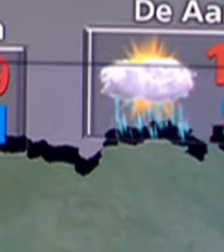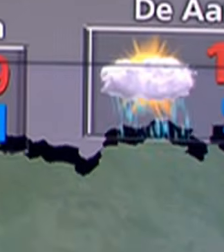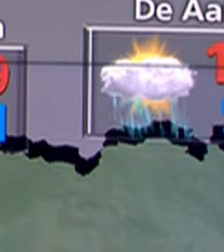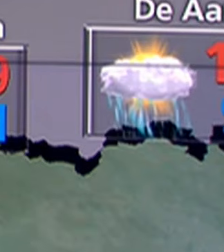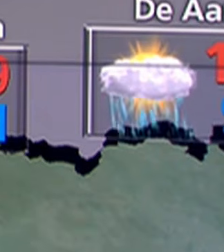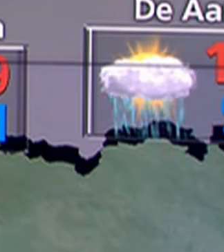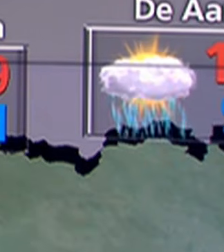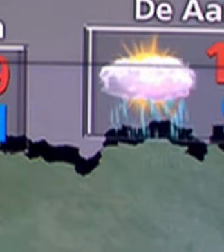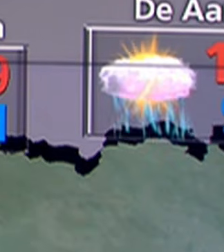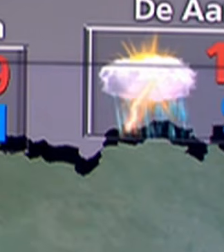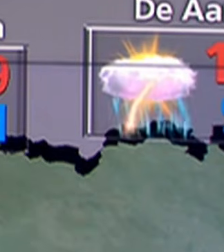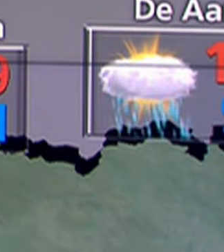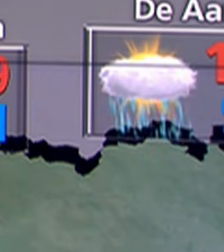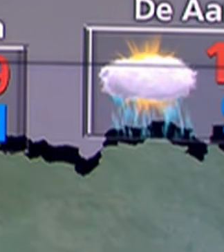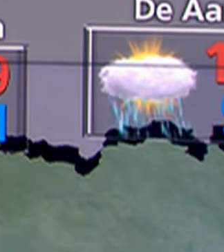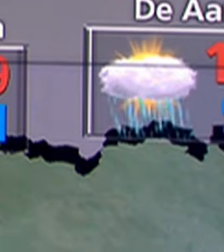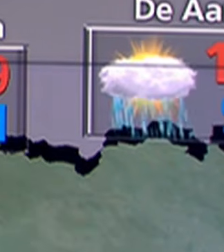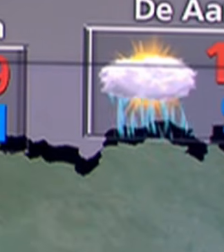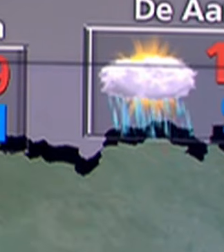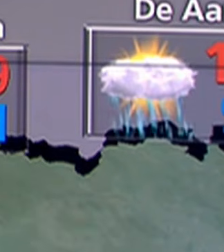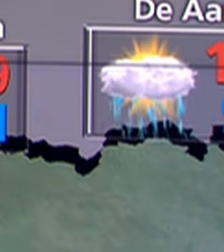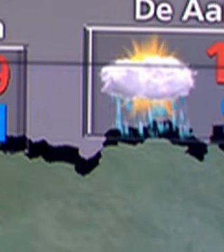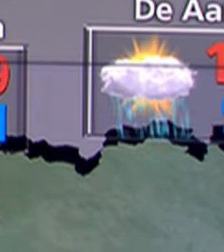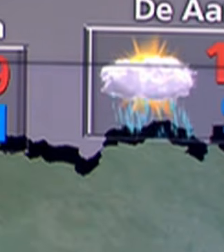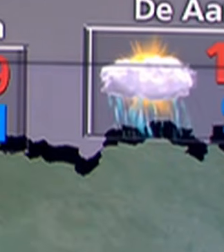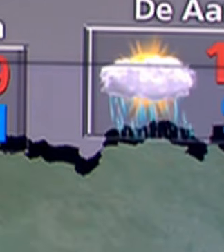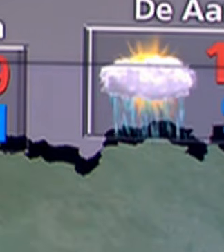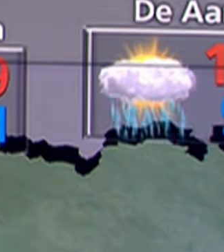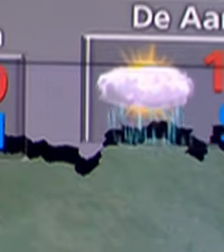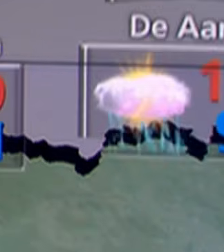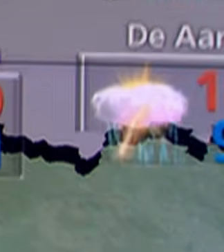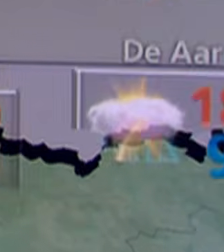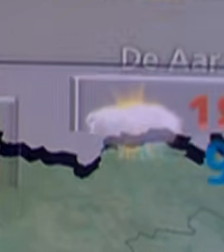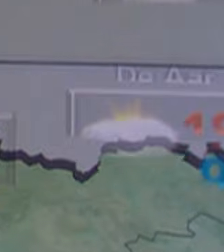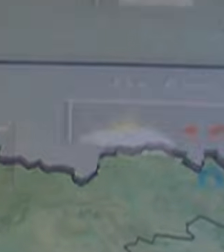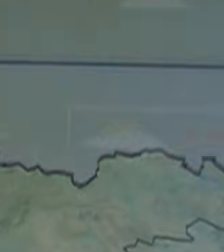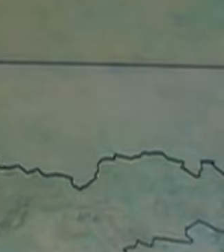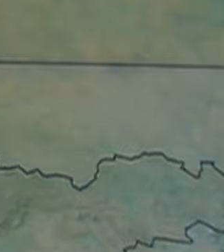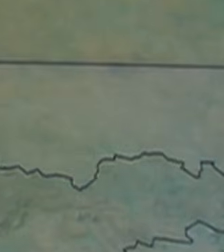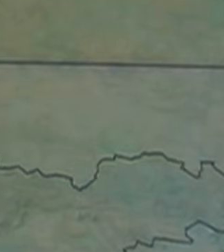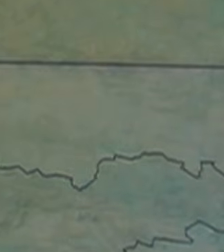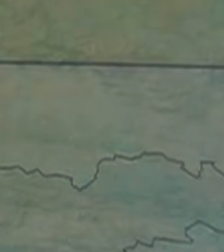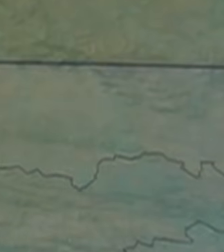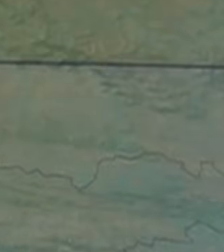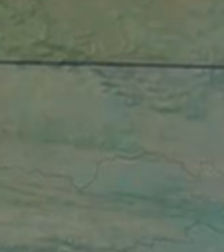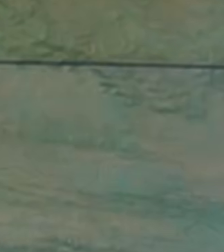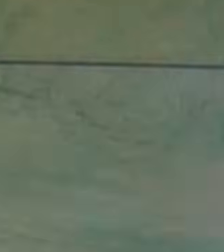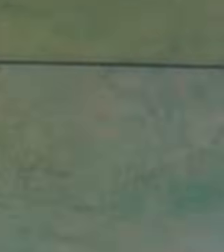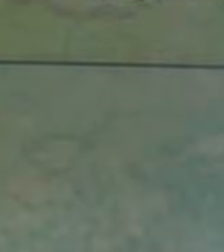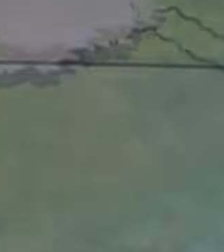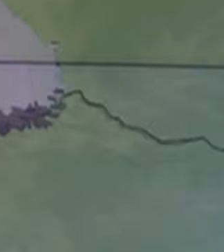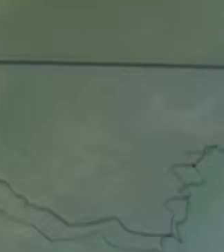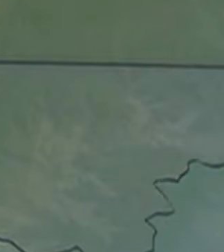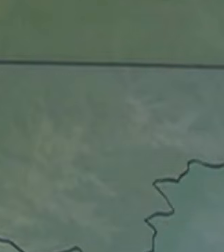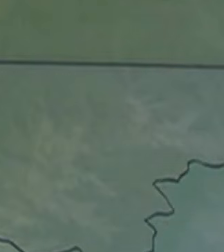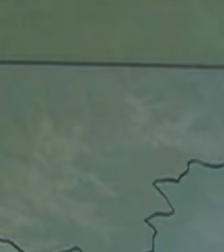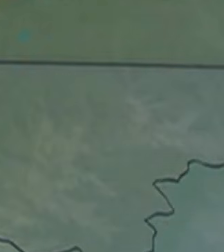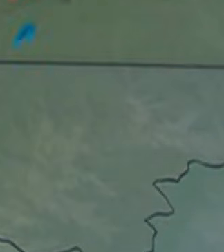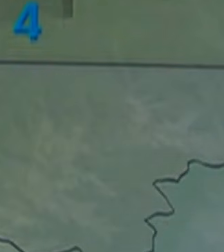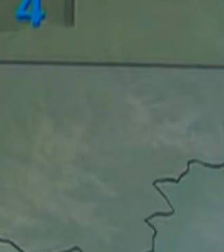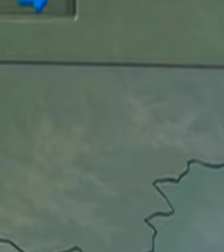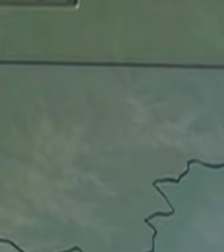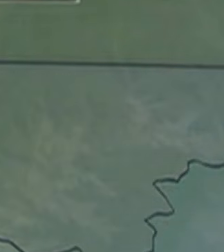kapa le bo wa re shebile hona ka Apindele ha fitla hona ka Kimberley teng tla hlobate hona ha isa la re shebile hona ka Calvania le hona ka Sutherland le teng tla hlobate ho hlokomela fela boholo